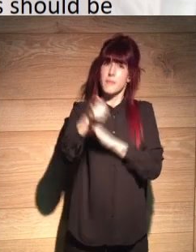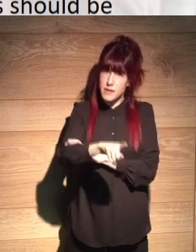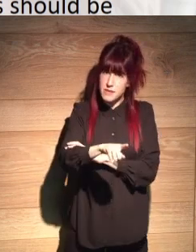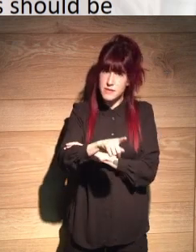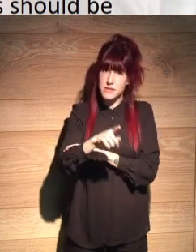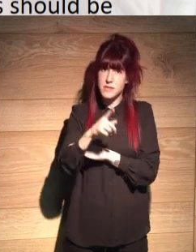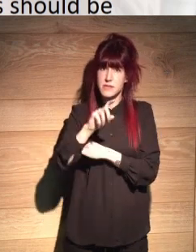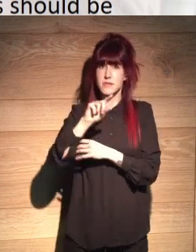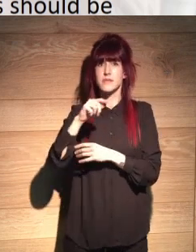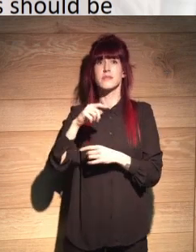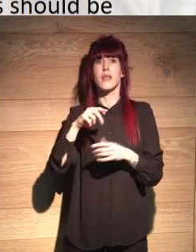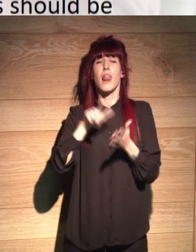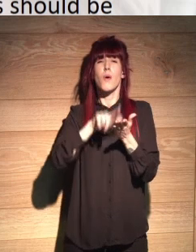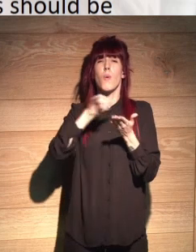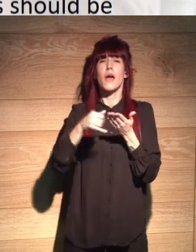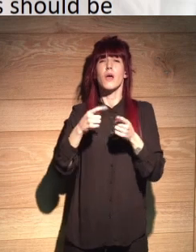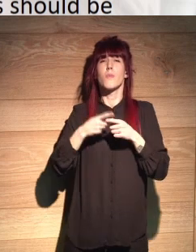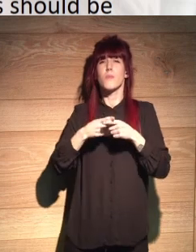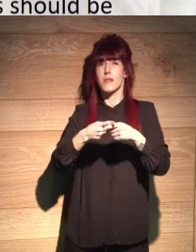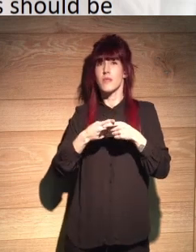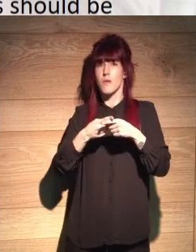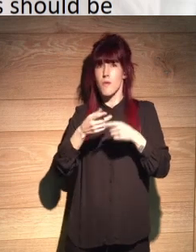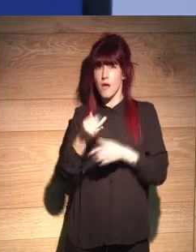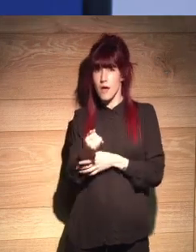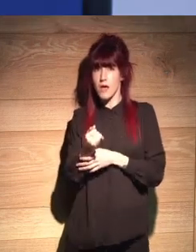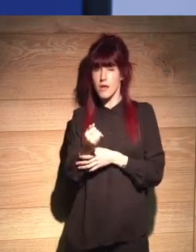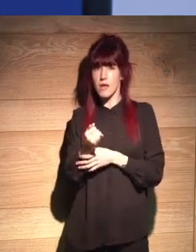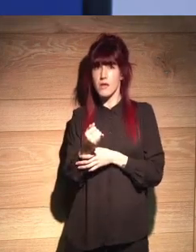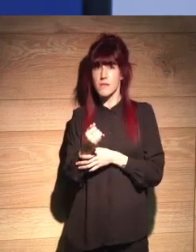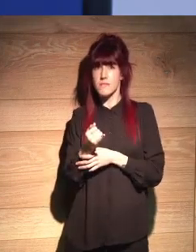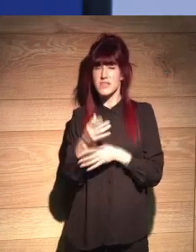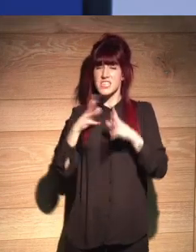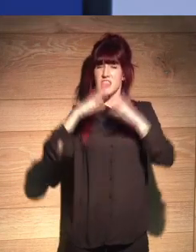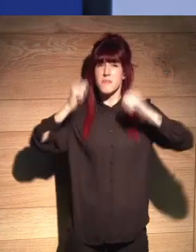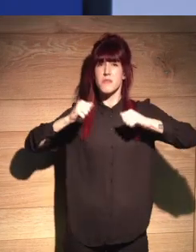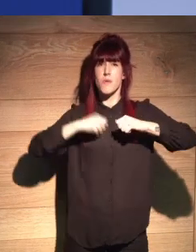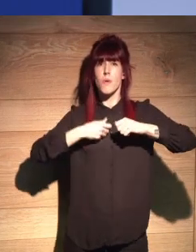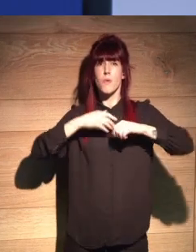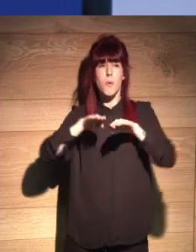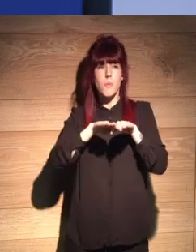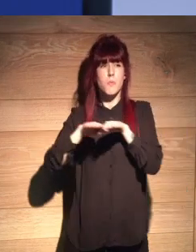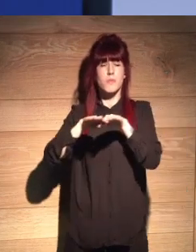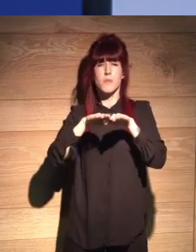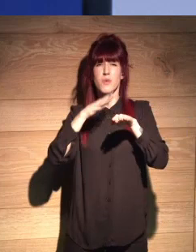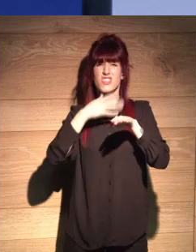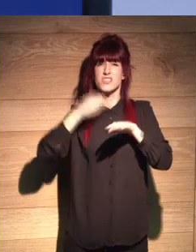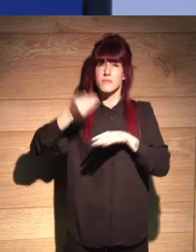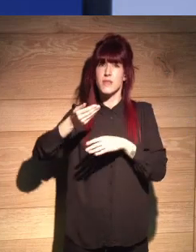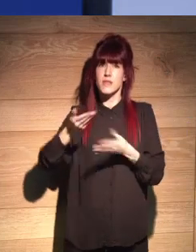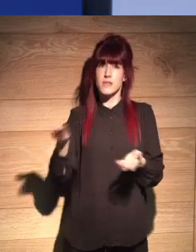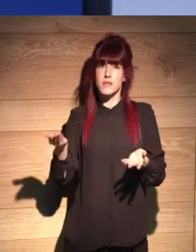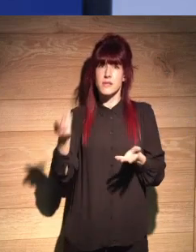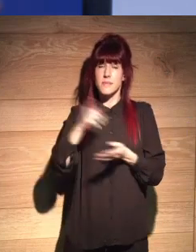We have a shared language. We have a common understanding of why this is important, and that is also crucial